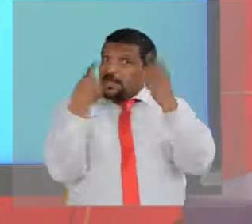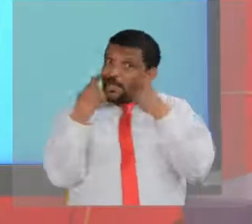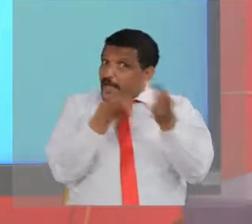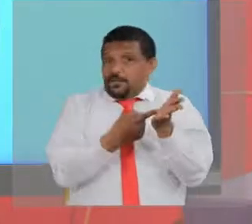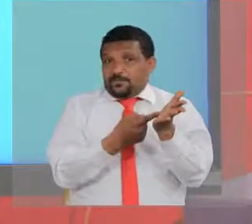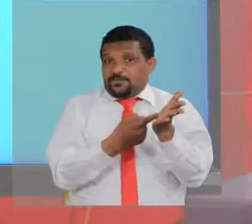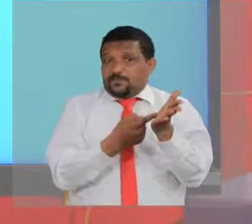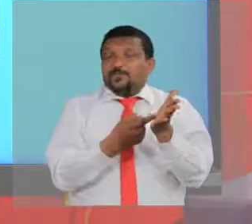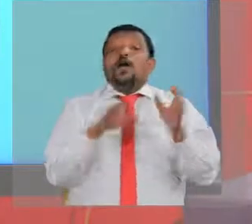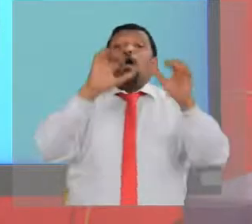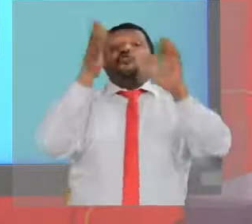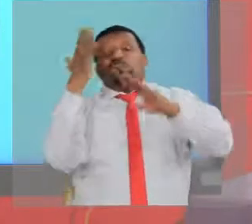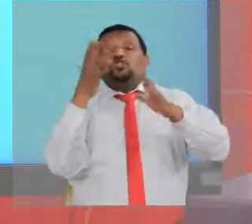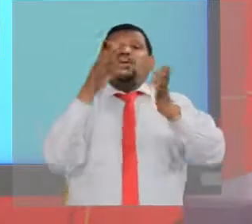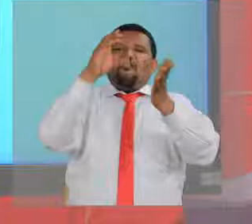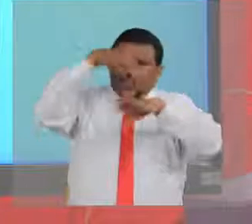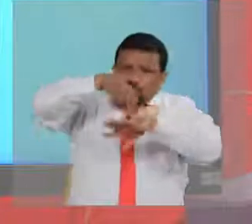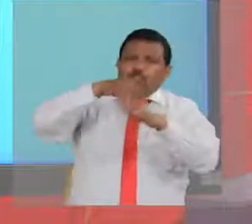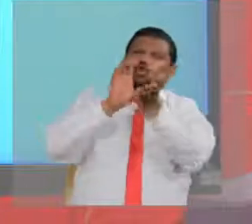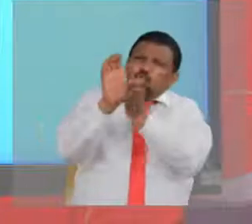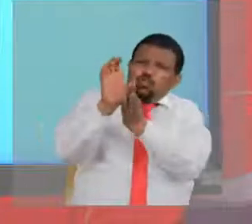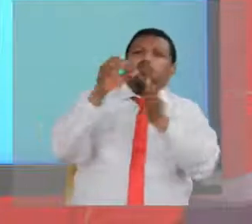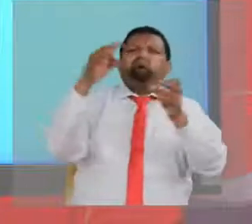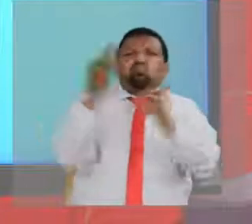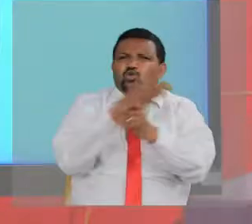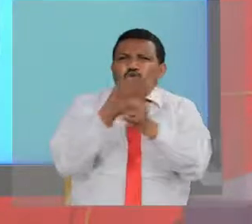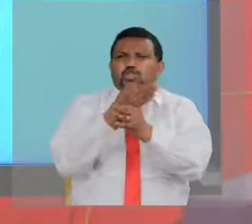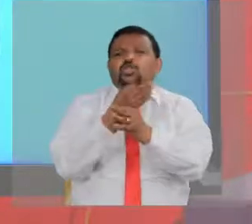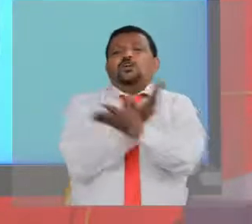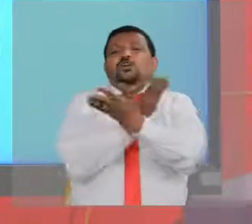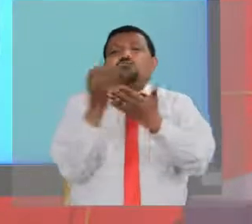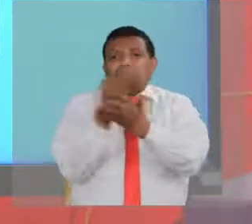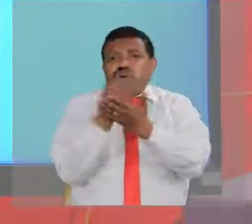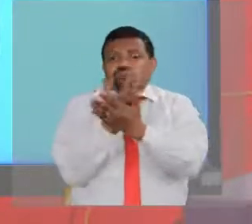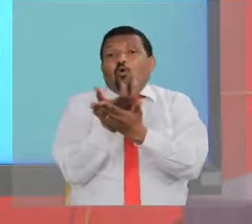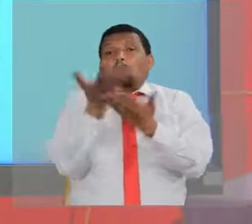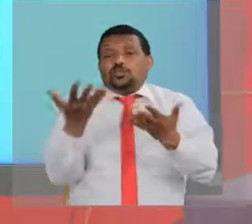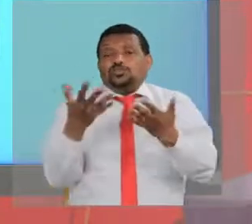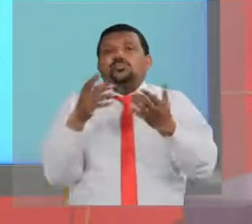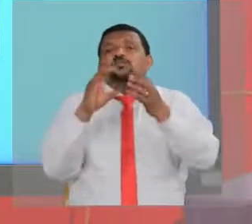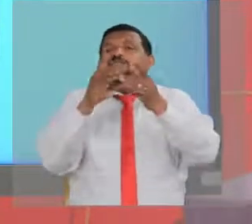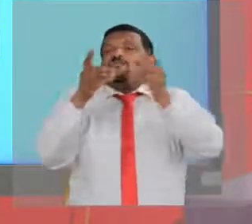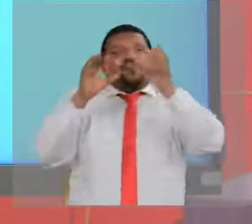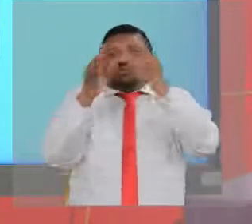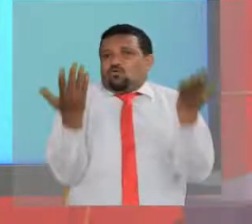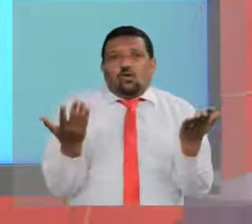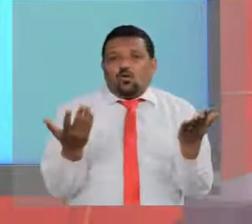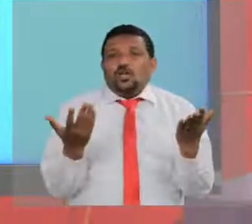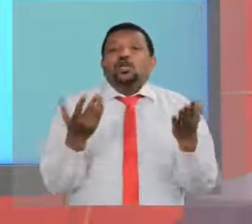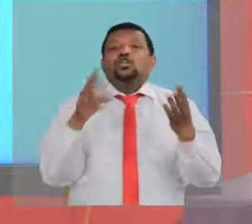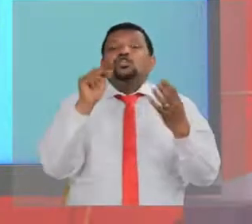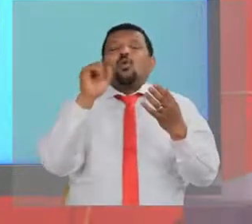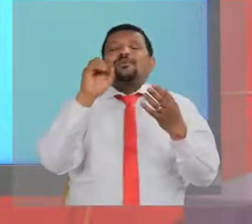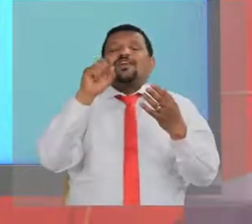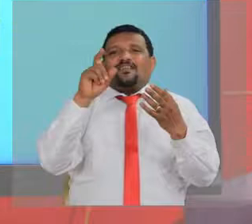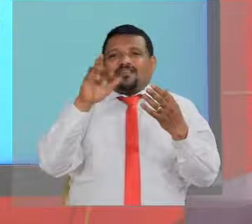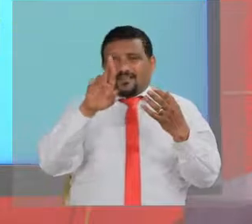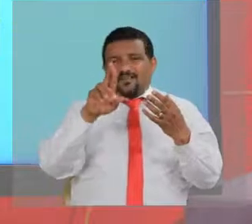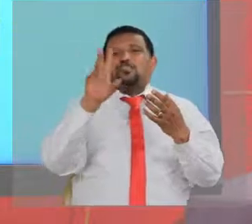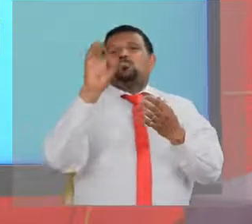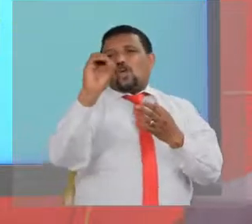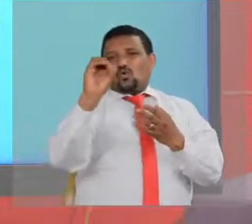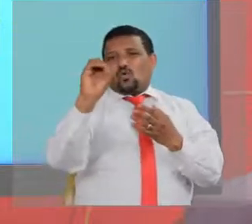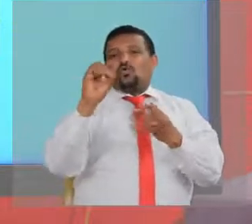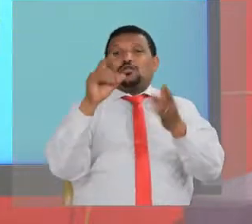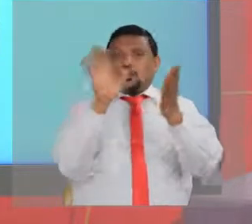Here, the average fixed cost of producing the units of a commodity is undefined since the denominator is 0. And